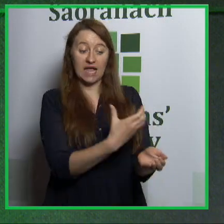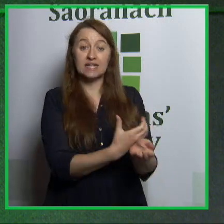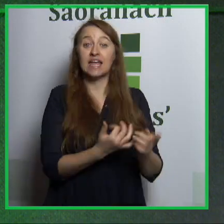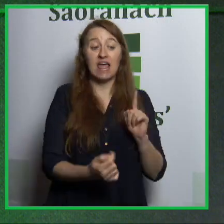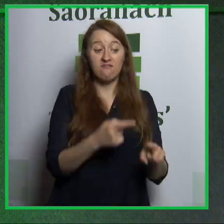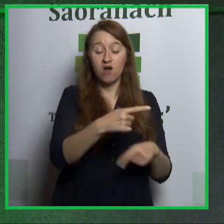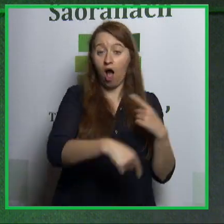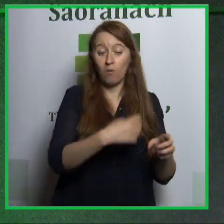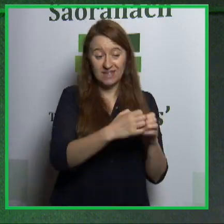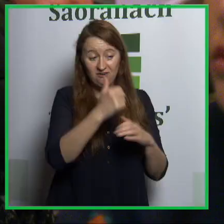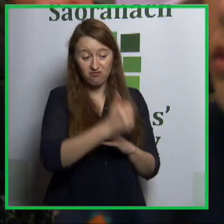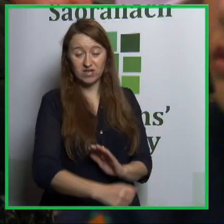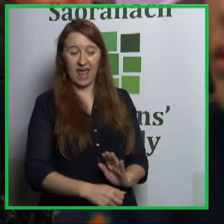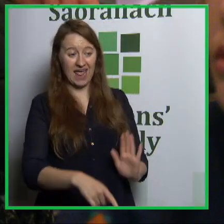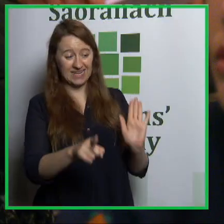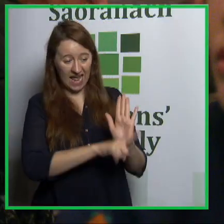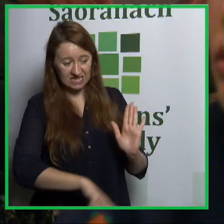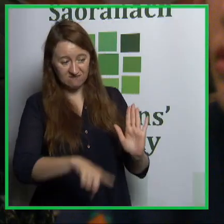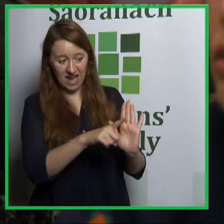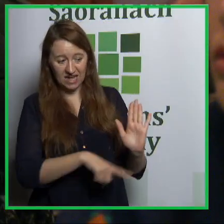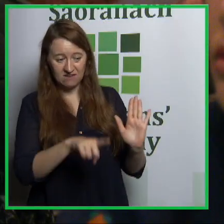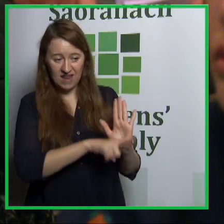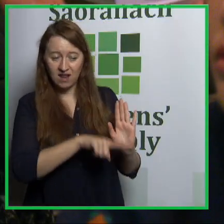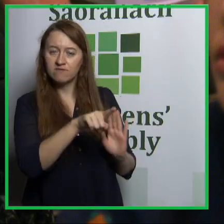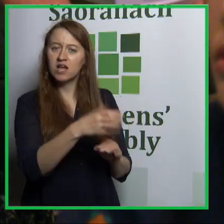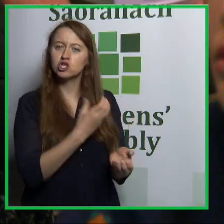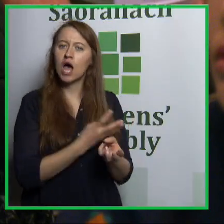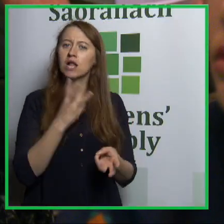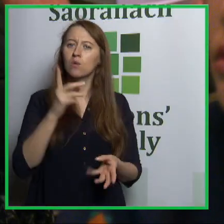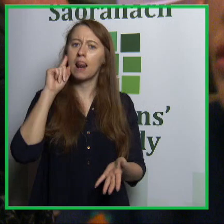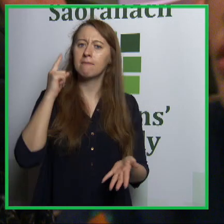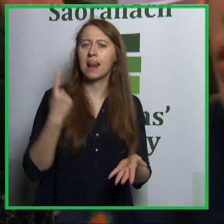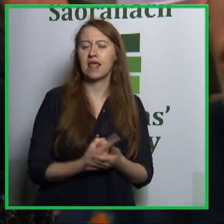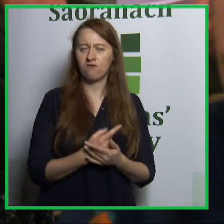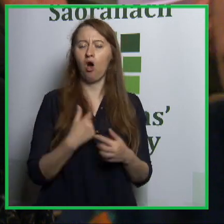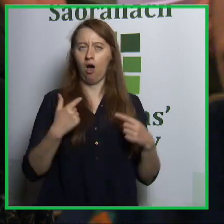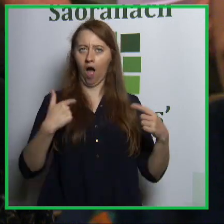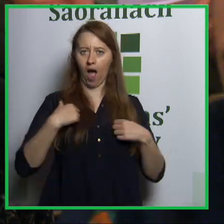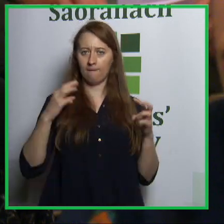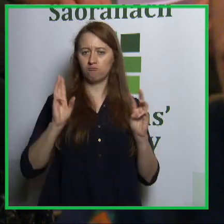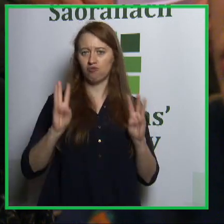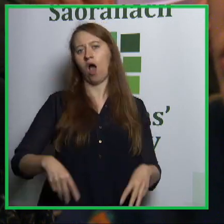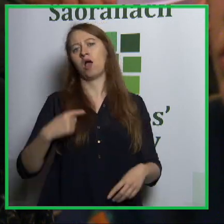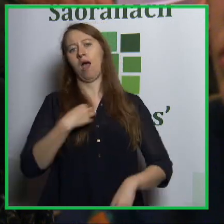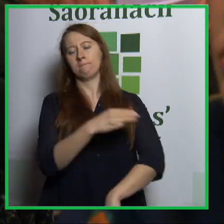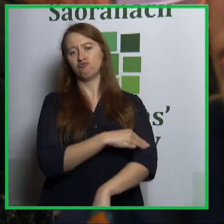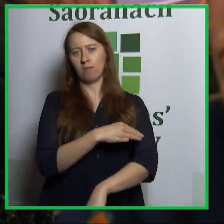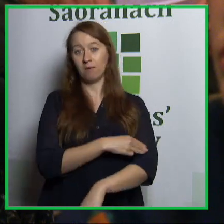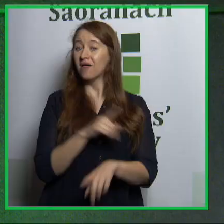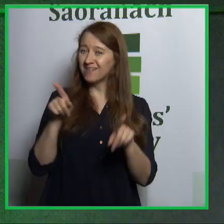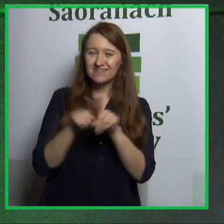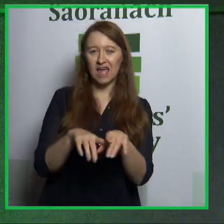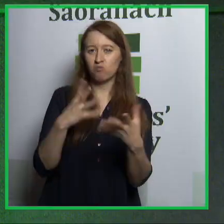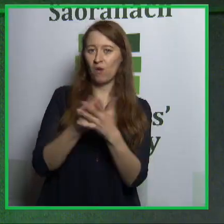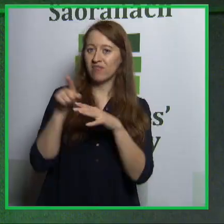that child is going to believe there's something wrong with them. The systems are designed to be negative towards people that use drugs. There's no compassion, there's